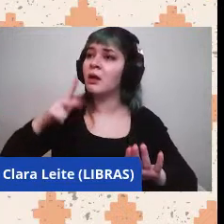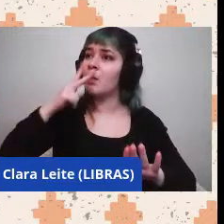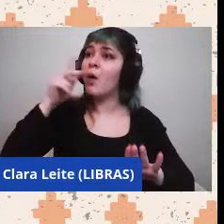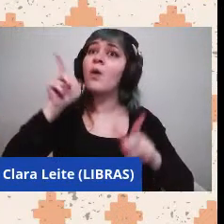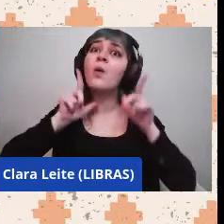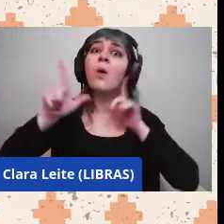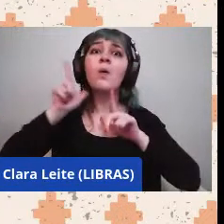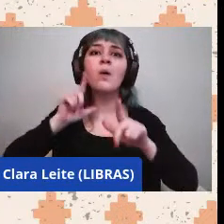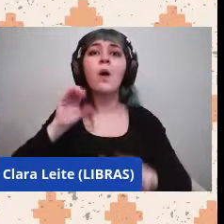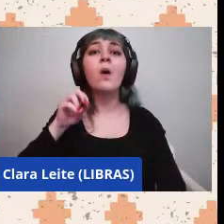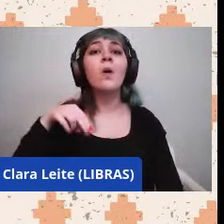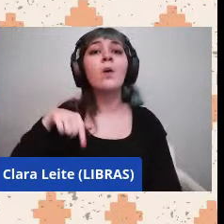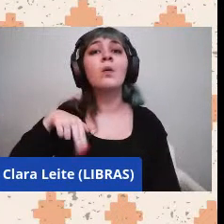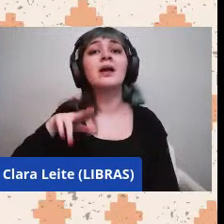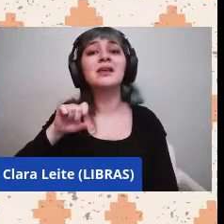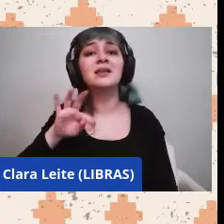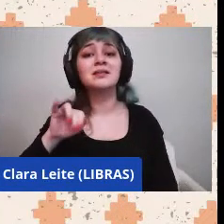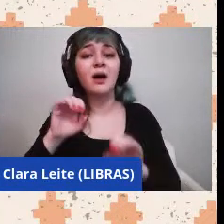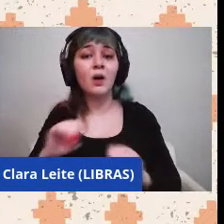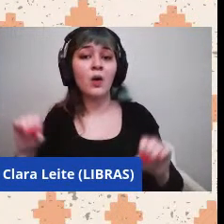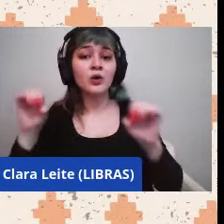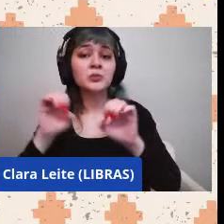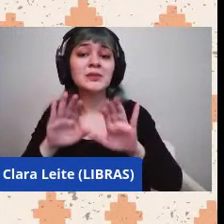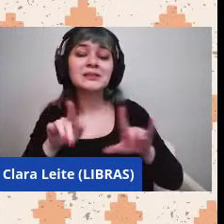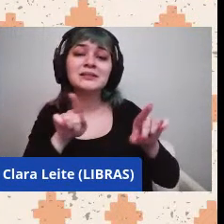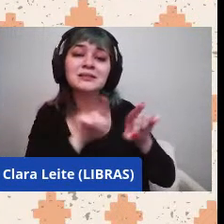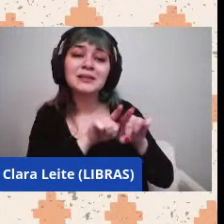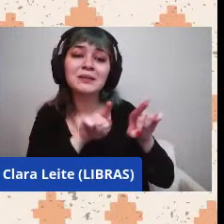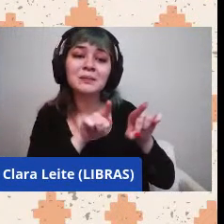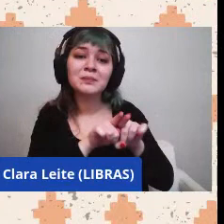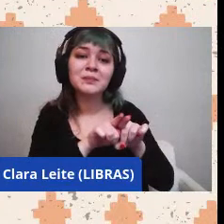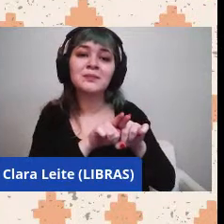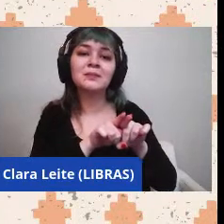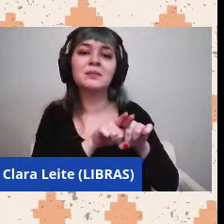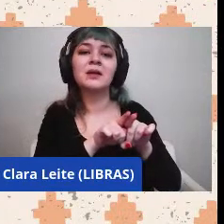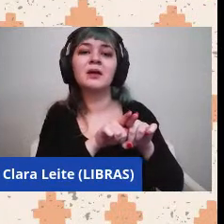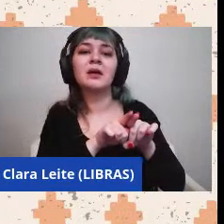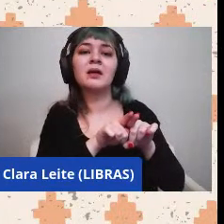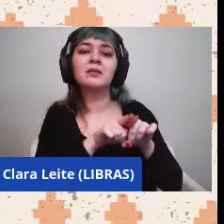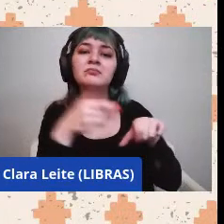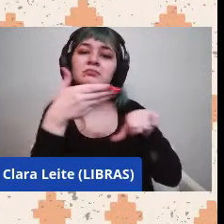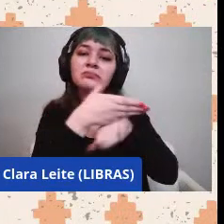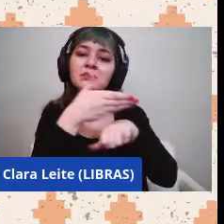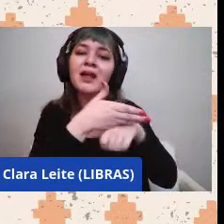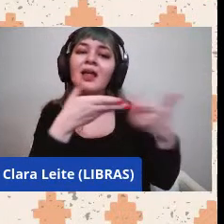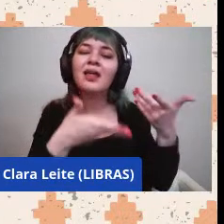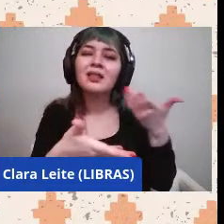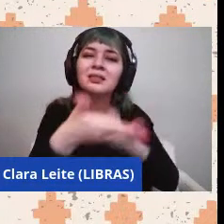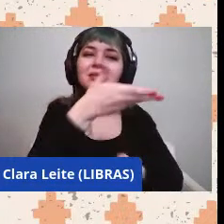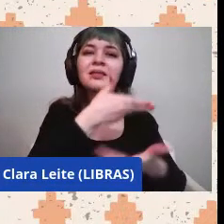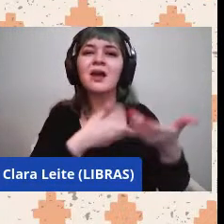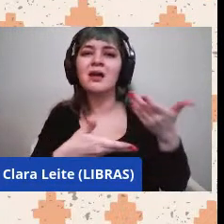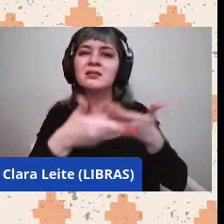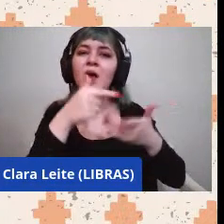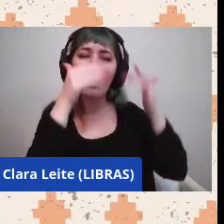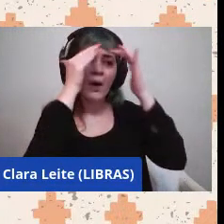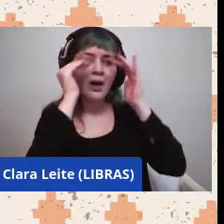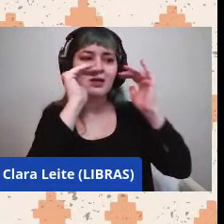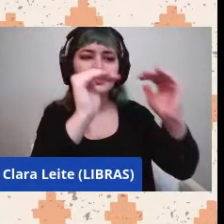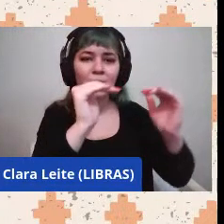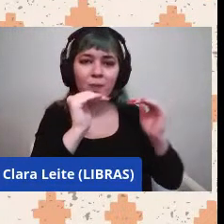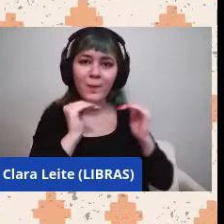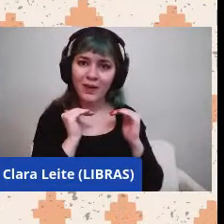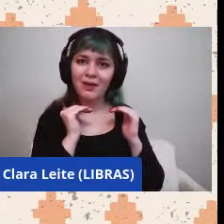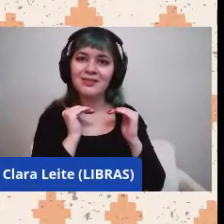but also are those individuals engaging in the kind of respectful interactions